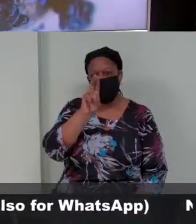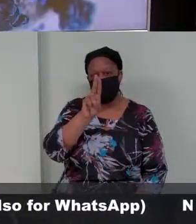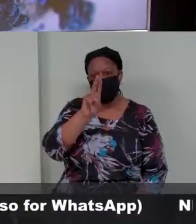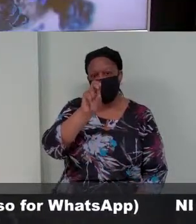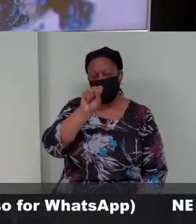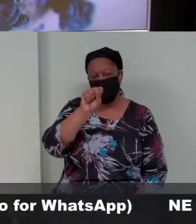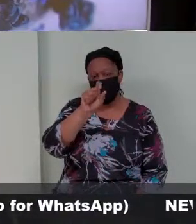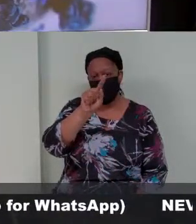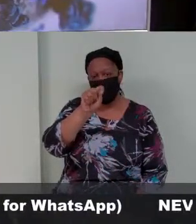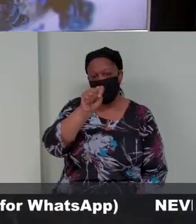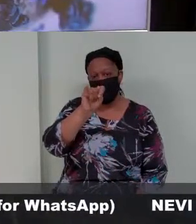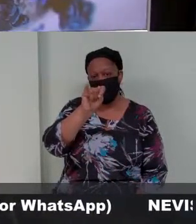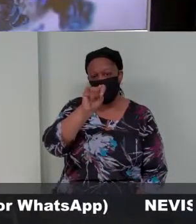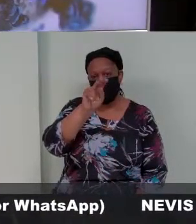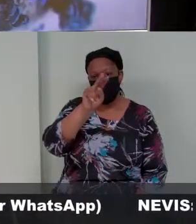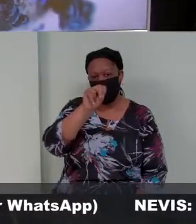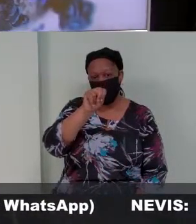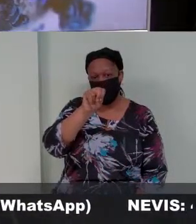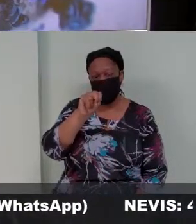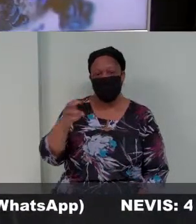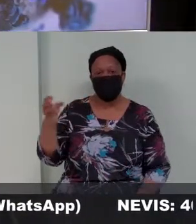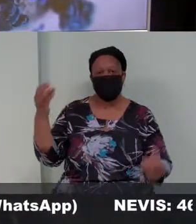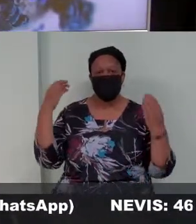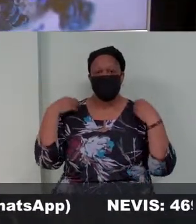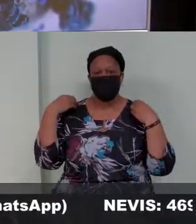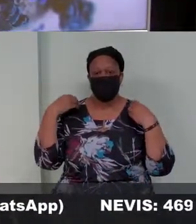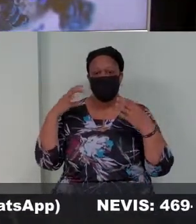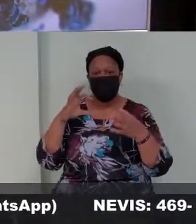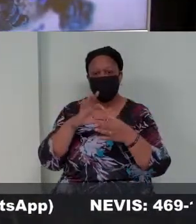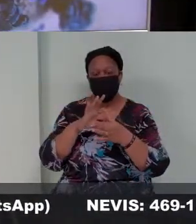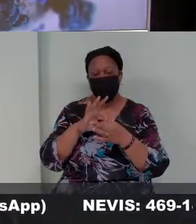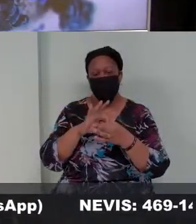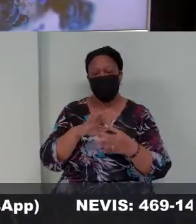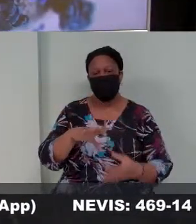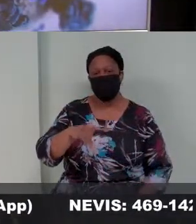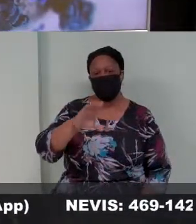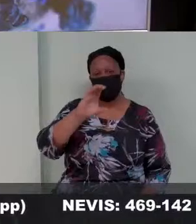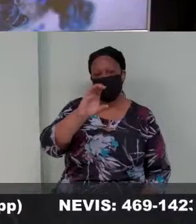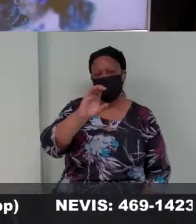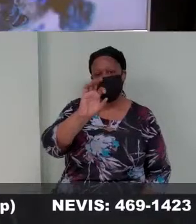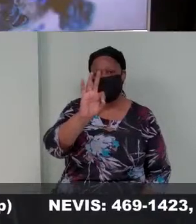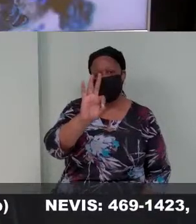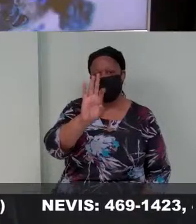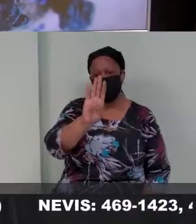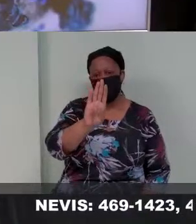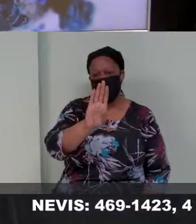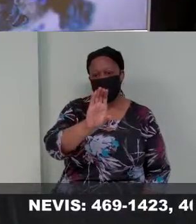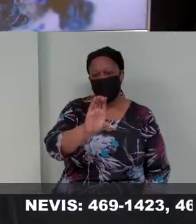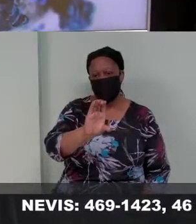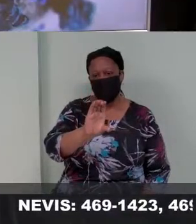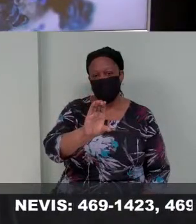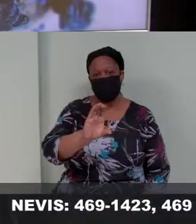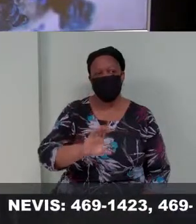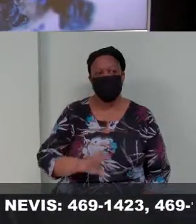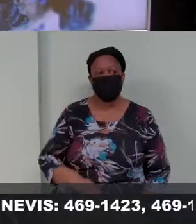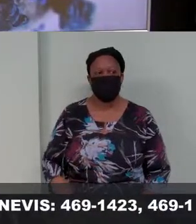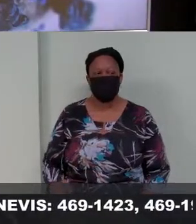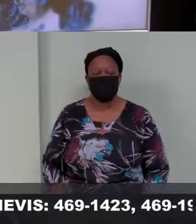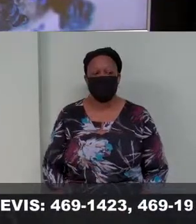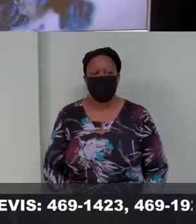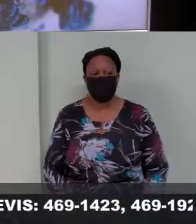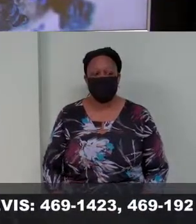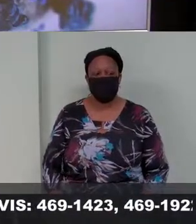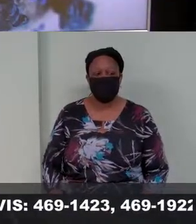Clarence Fitzroy Bryant College, to give us a presentation, CFBC